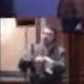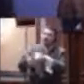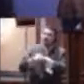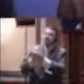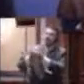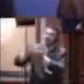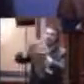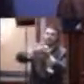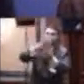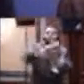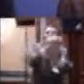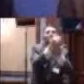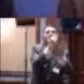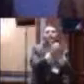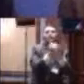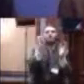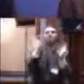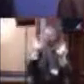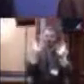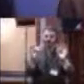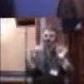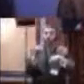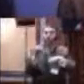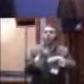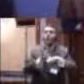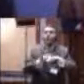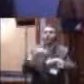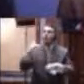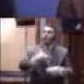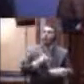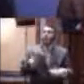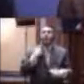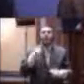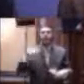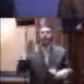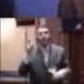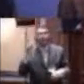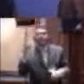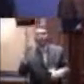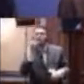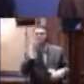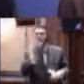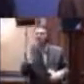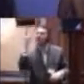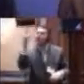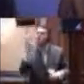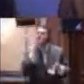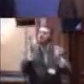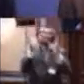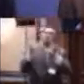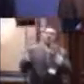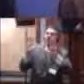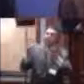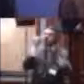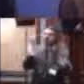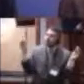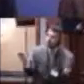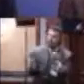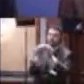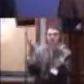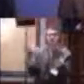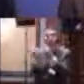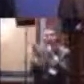issues, the whole issue of societal consensus, inclusiveness, finding common